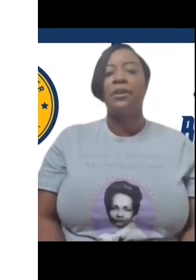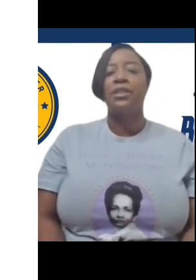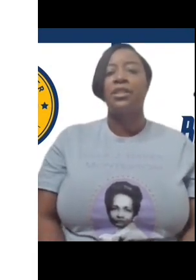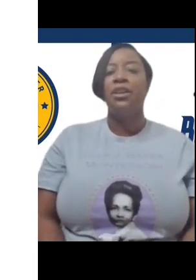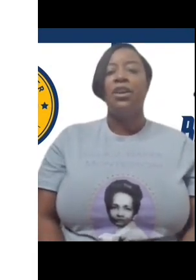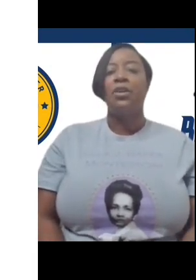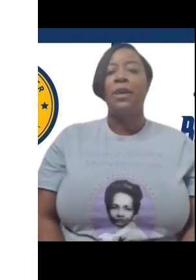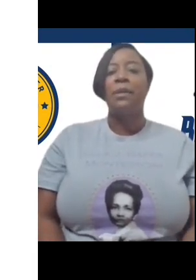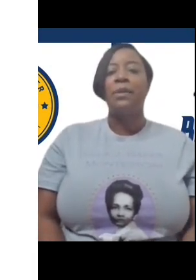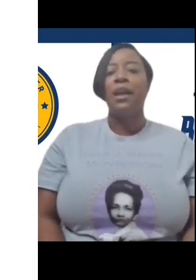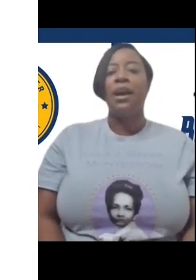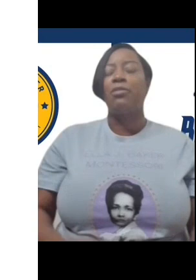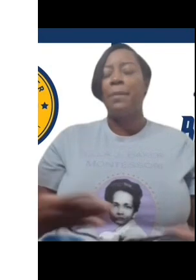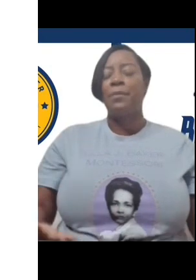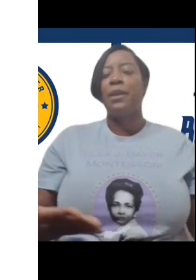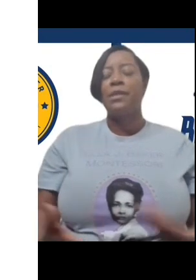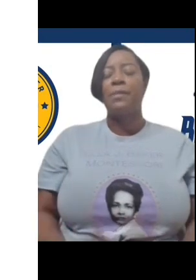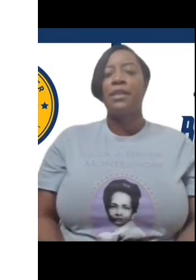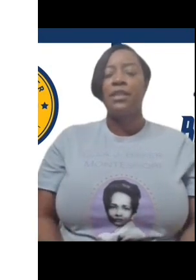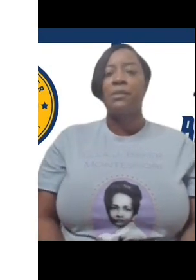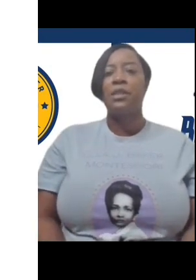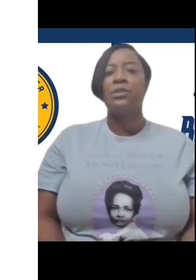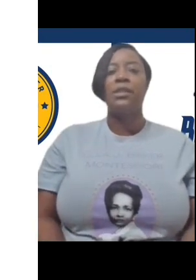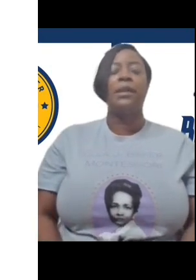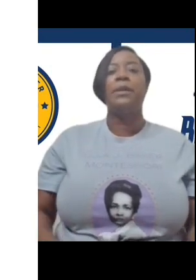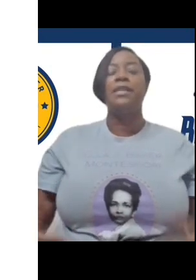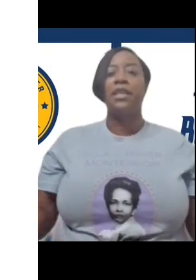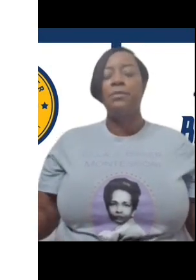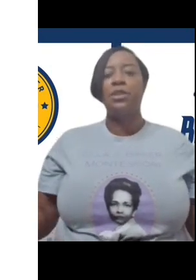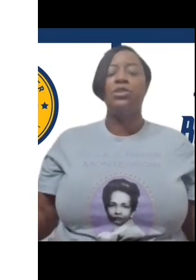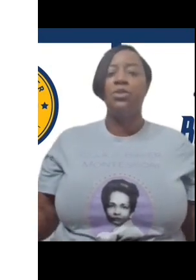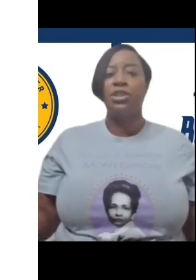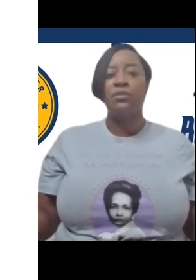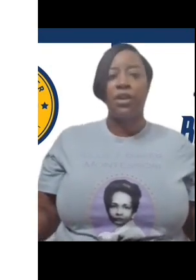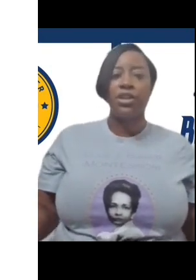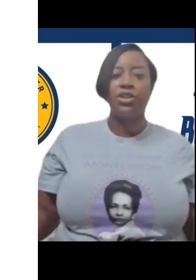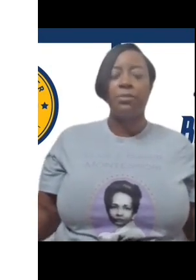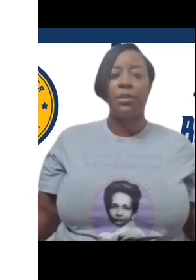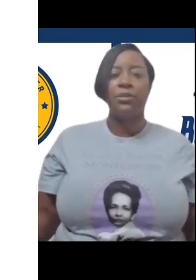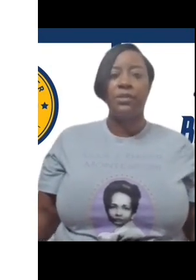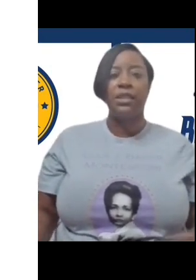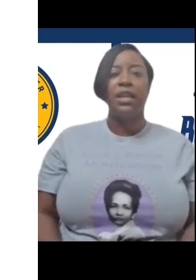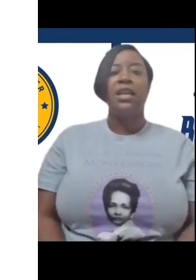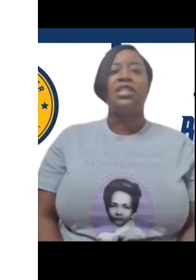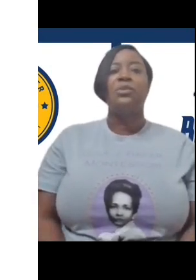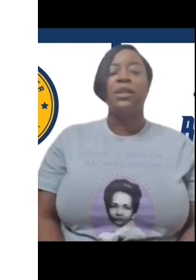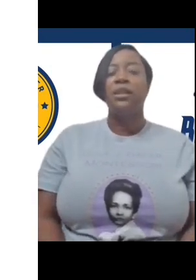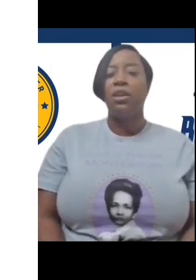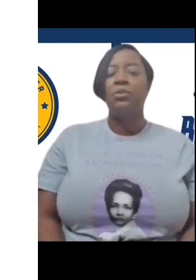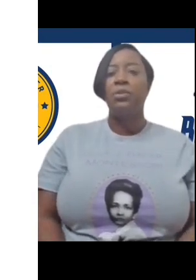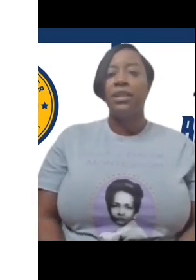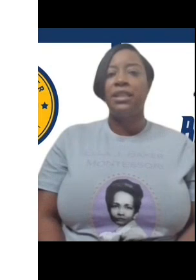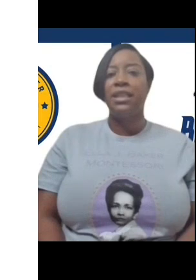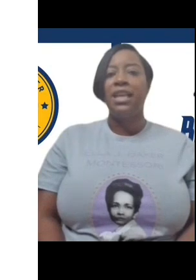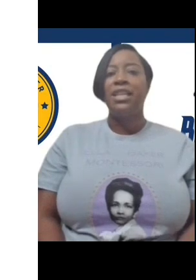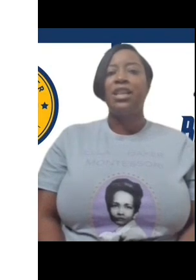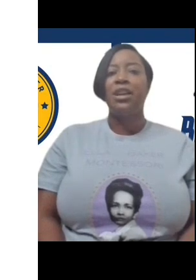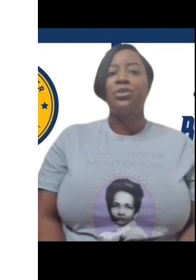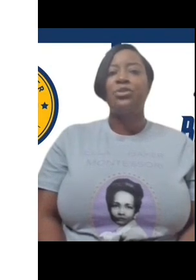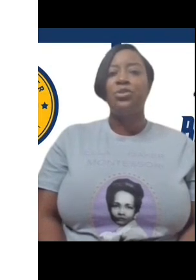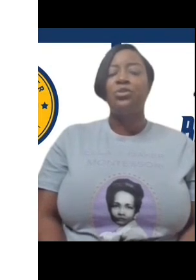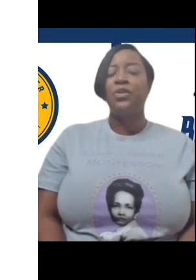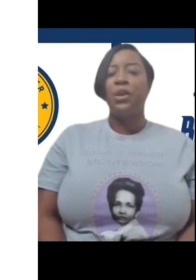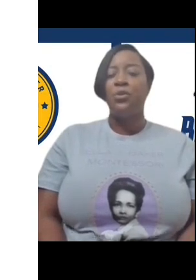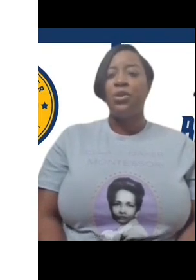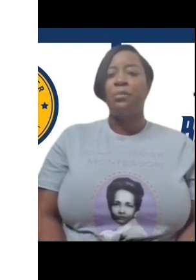counselor, Dr. Parrish, or maybe our wraparound specialist, Ms. Kuzan, but it's up to you once you've earned your balloons. So we are willing